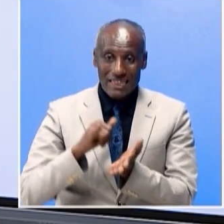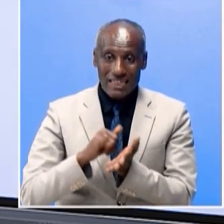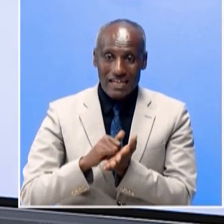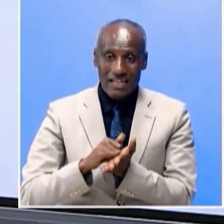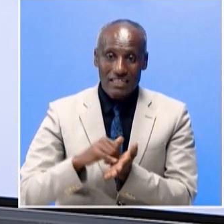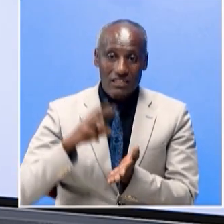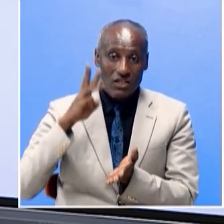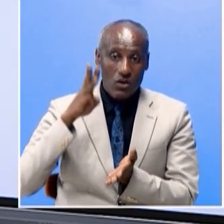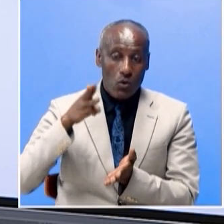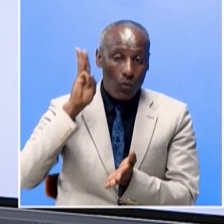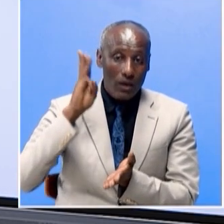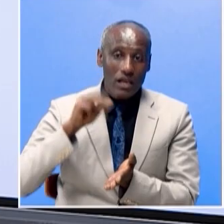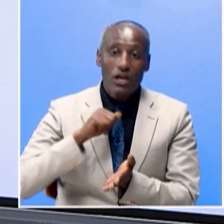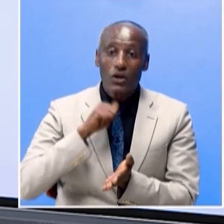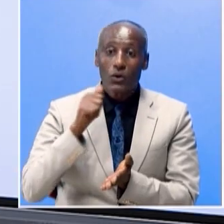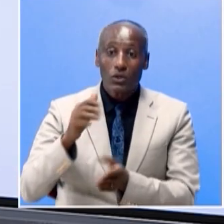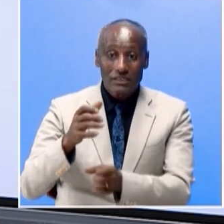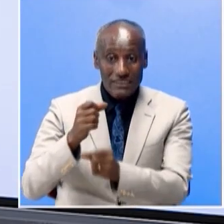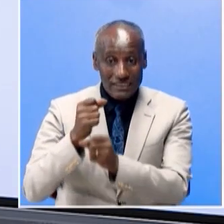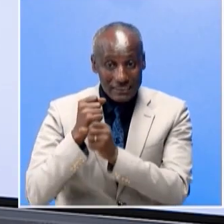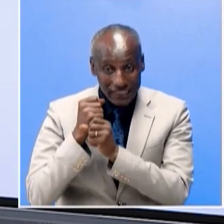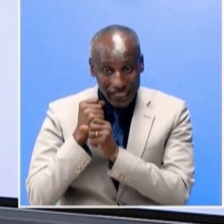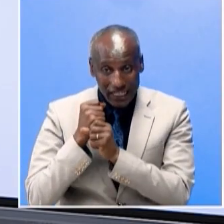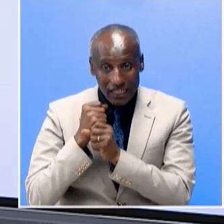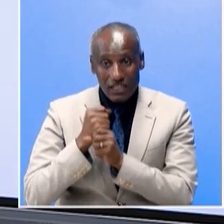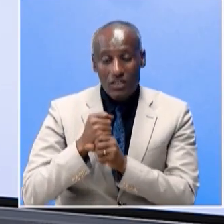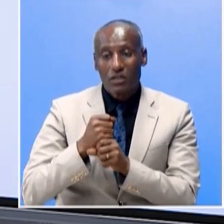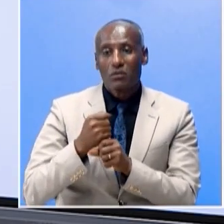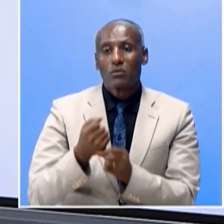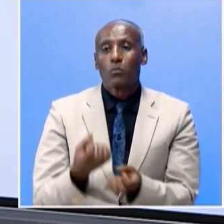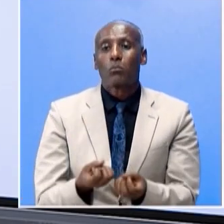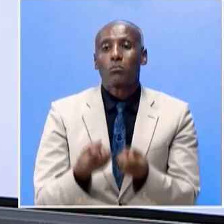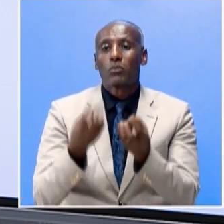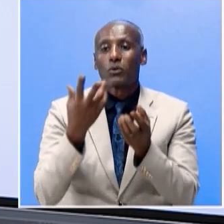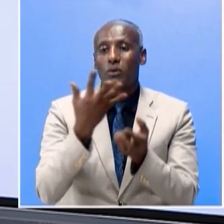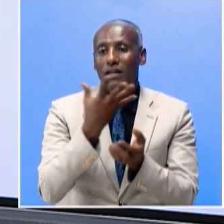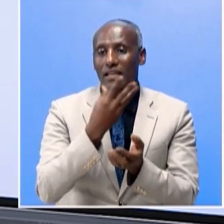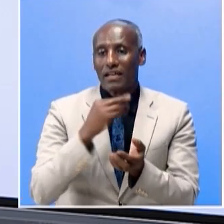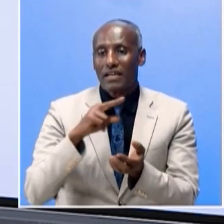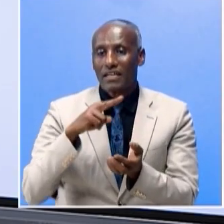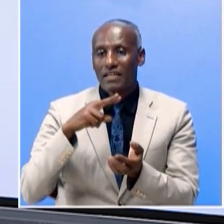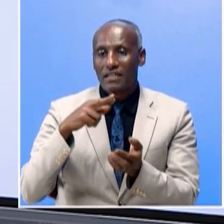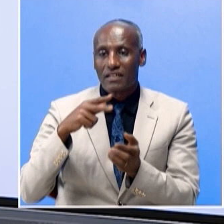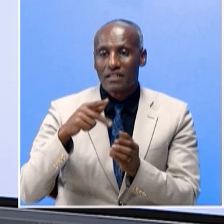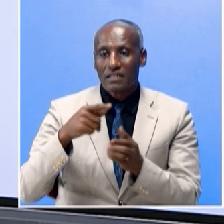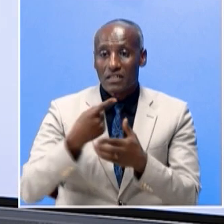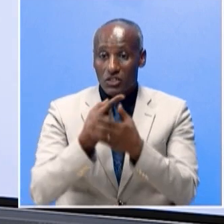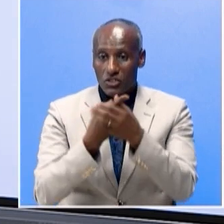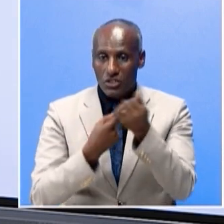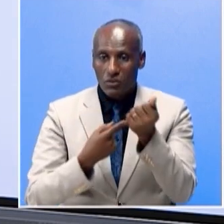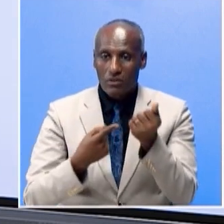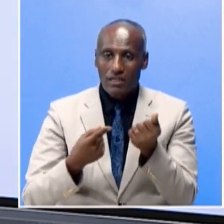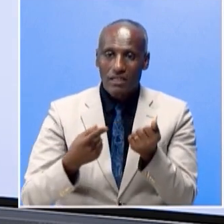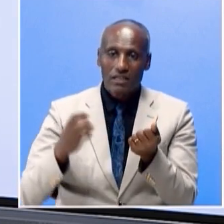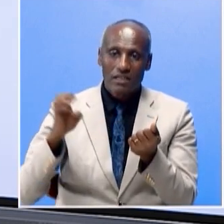the verb which do not take plural, singular, and also ed, d, s, is,